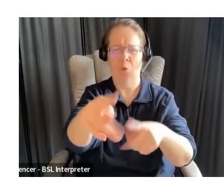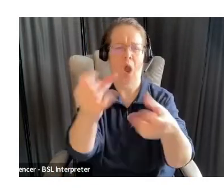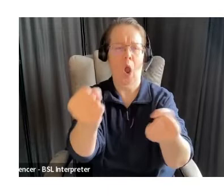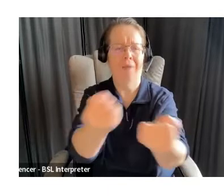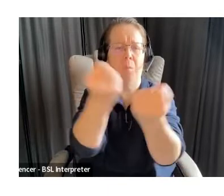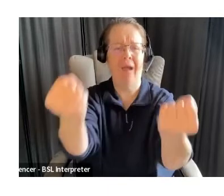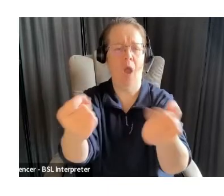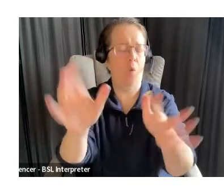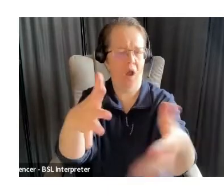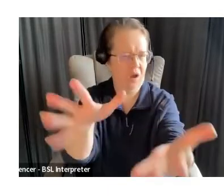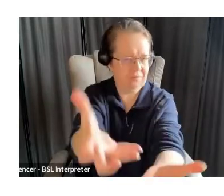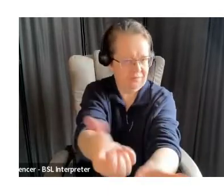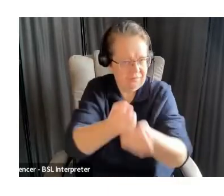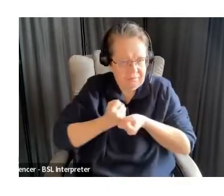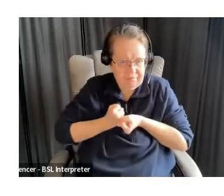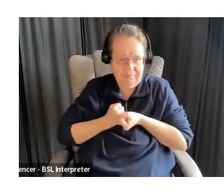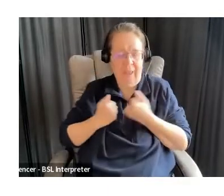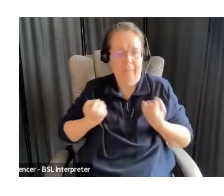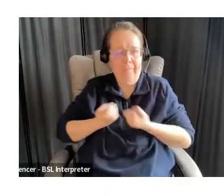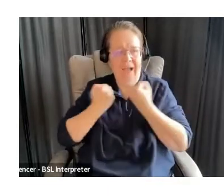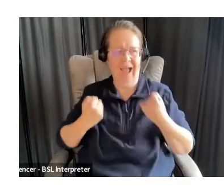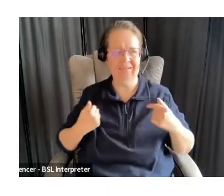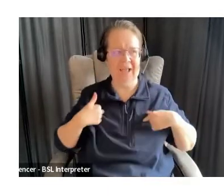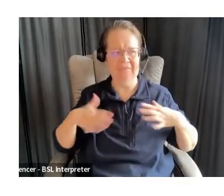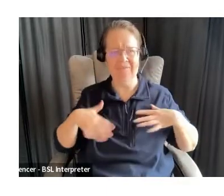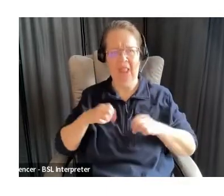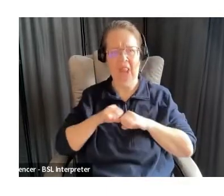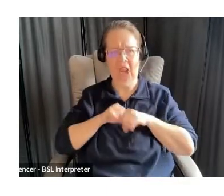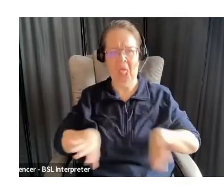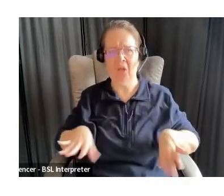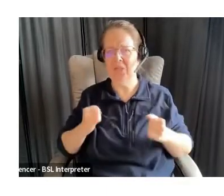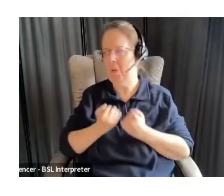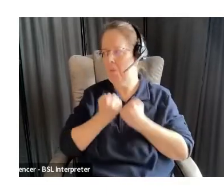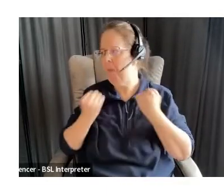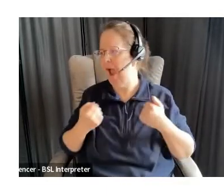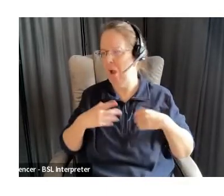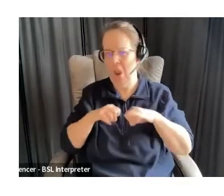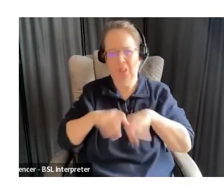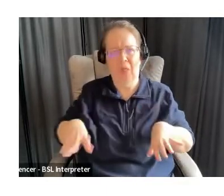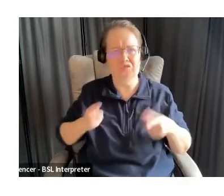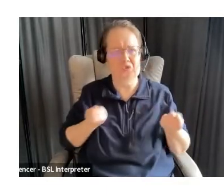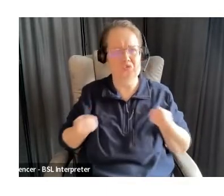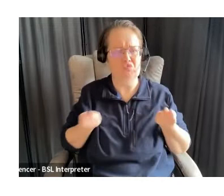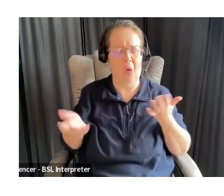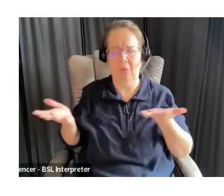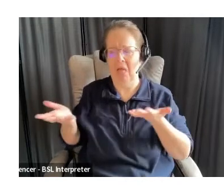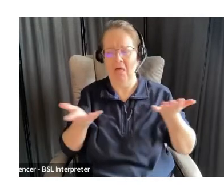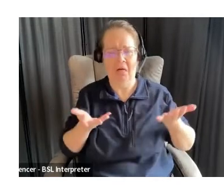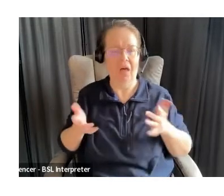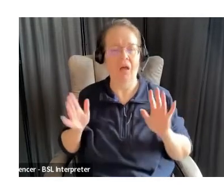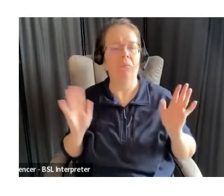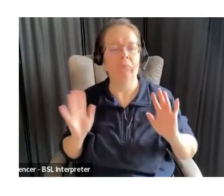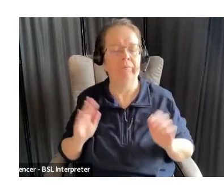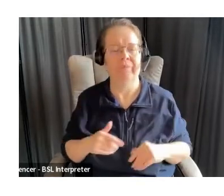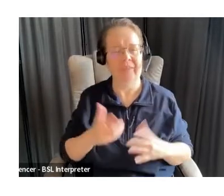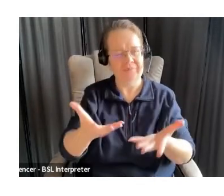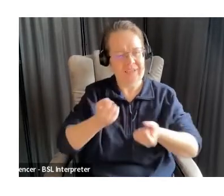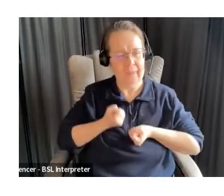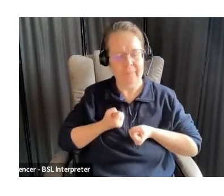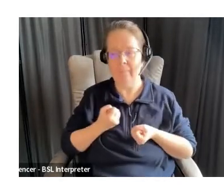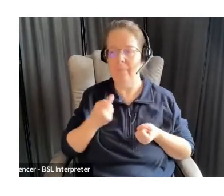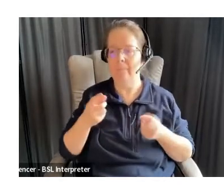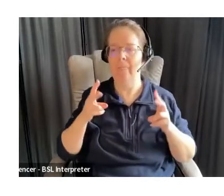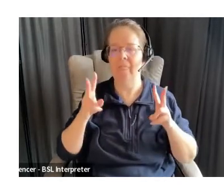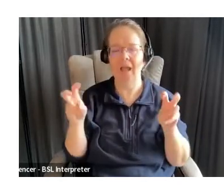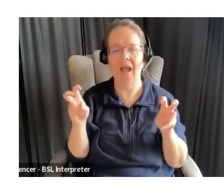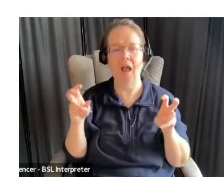right? There's nothing worse than feeling like you've lost that sense of power or control. There's a quote that says, making yourself